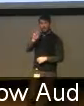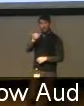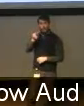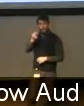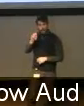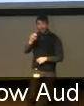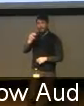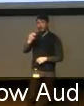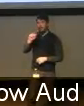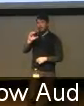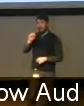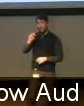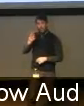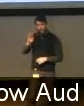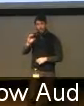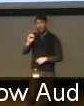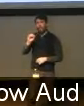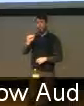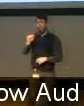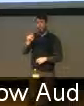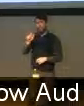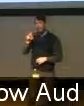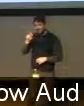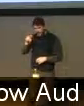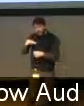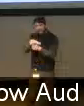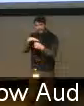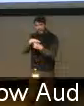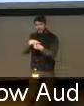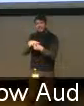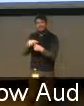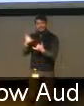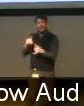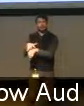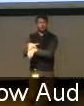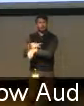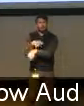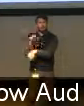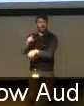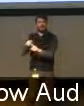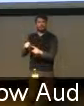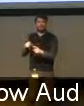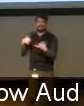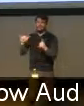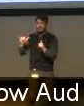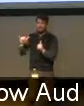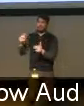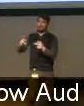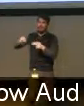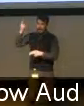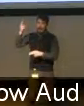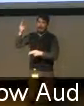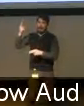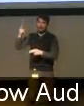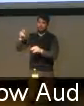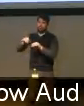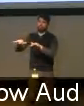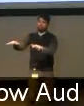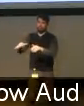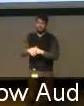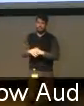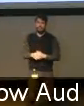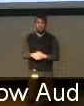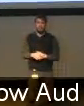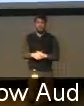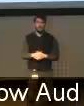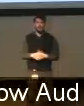slowing down, but a little less quickly than we are. So before I go into projections, I think I